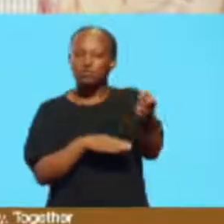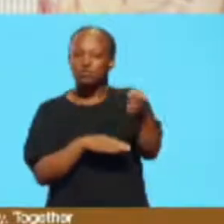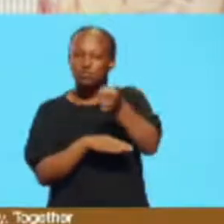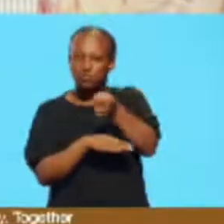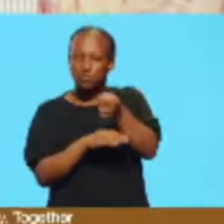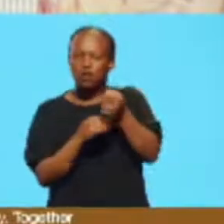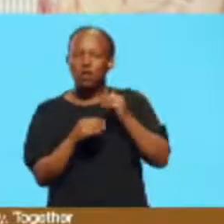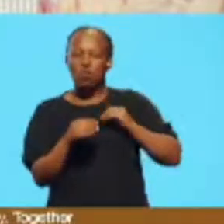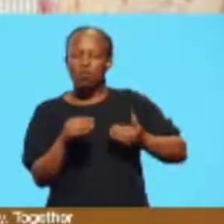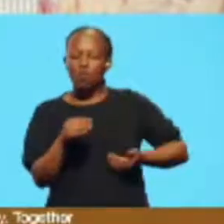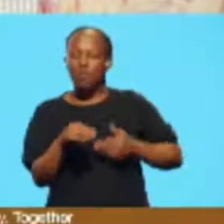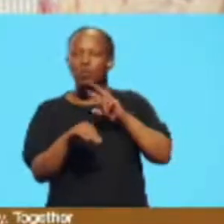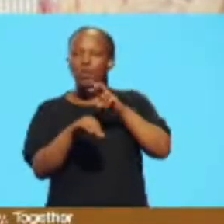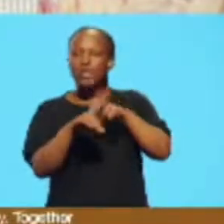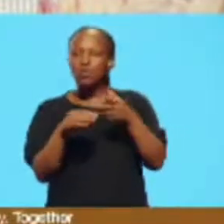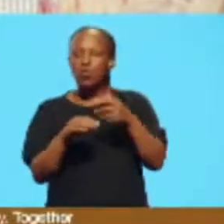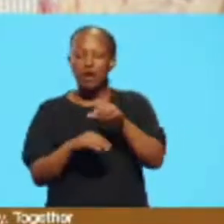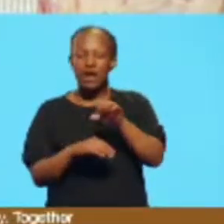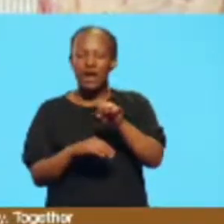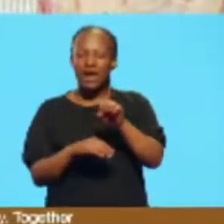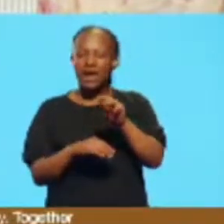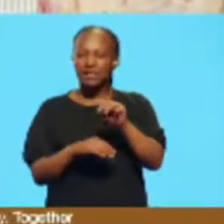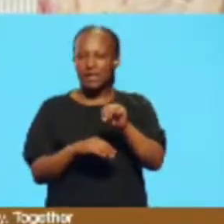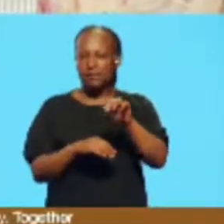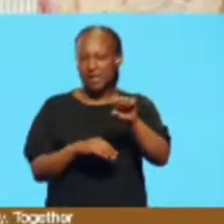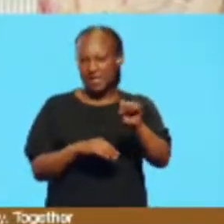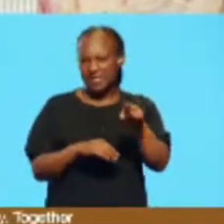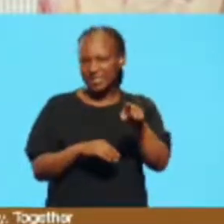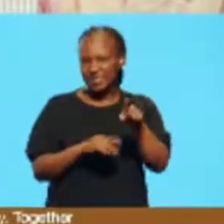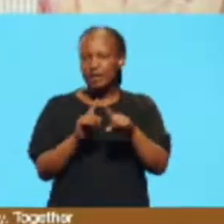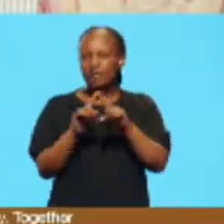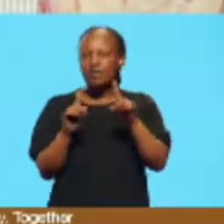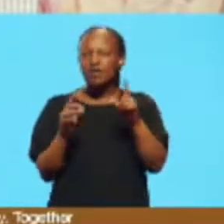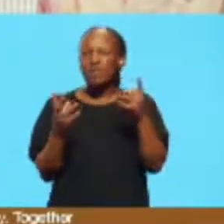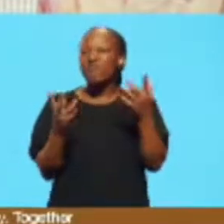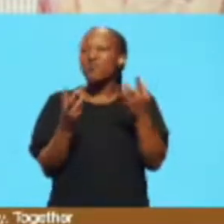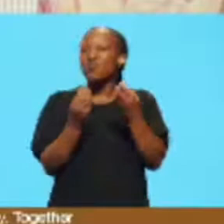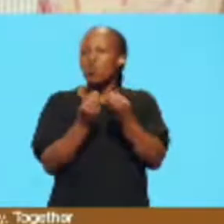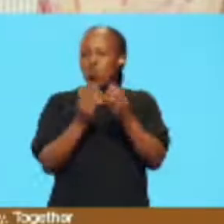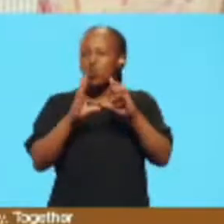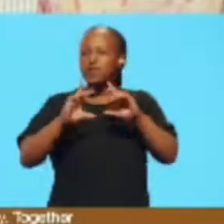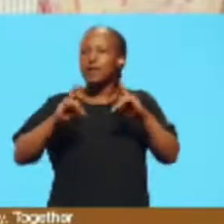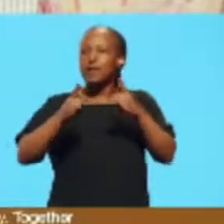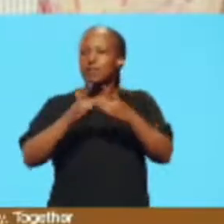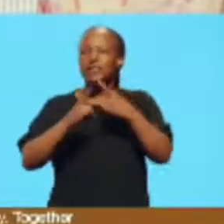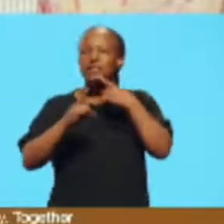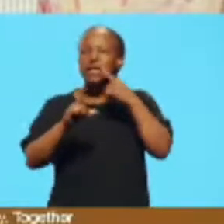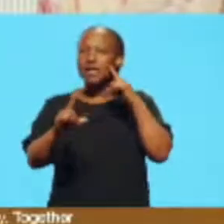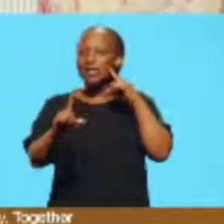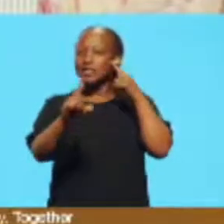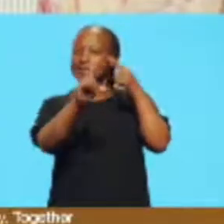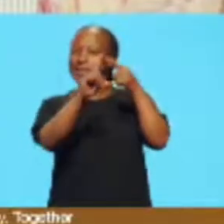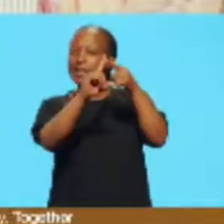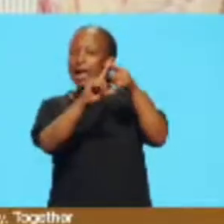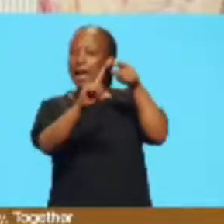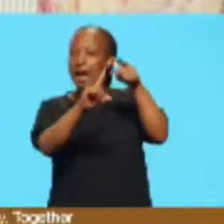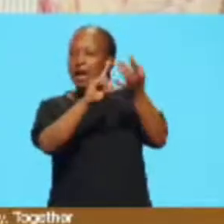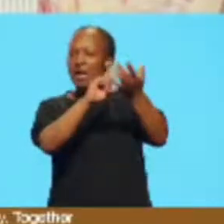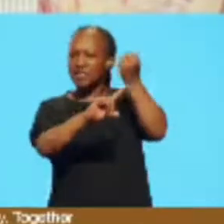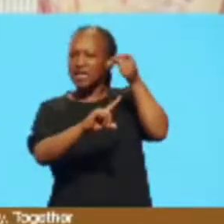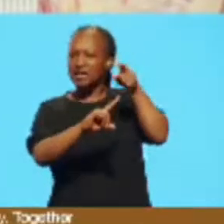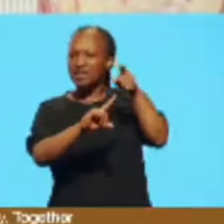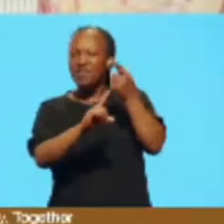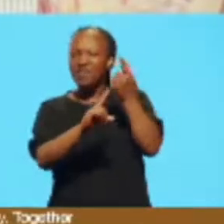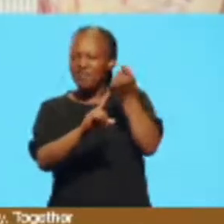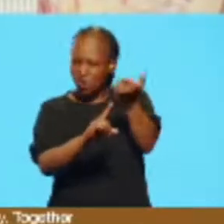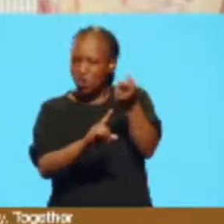number of women at SMS. But I want to tell you, it's few of the departments that says they have achieved that. And I even tell people,